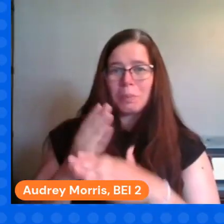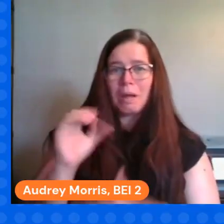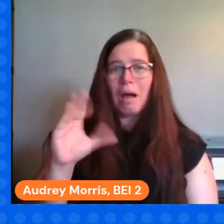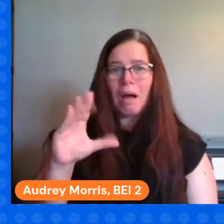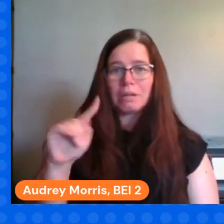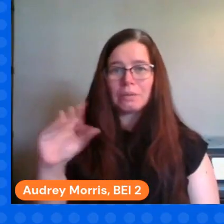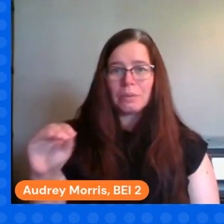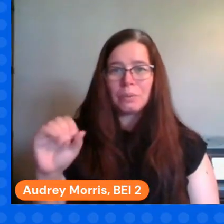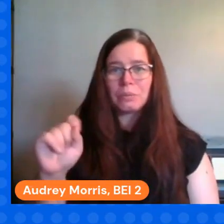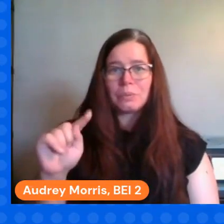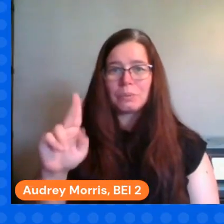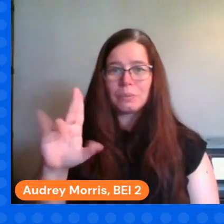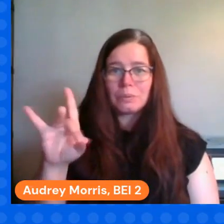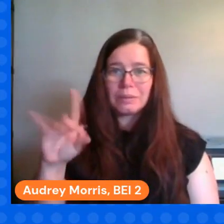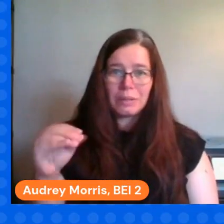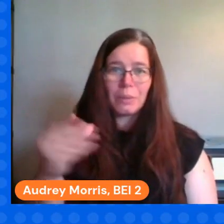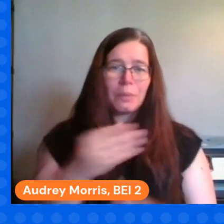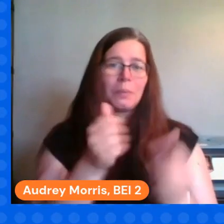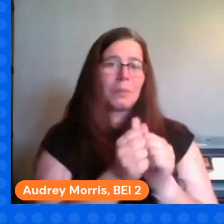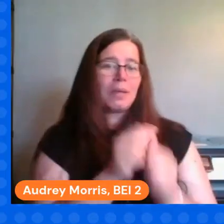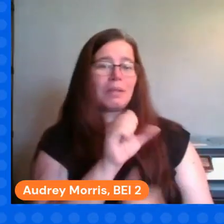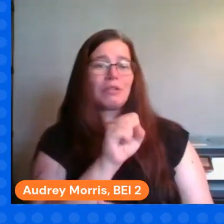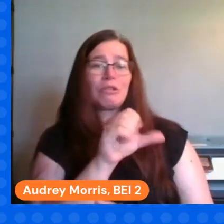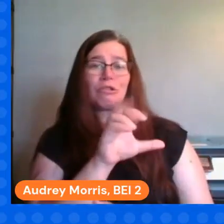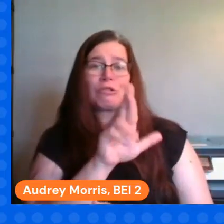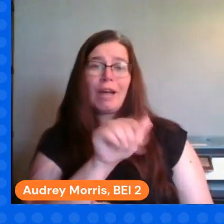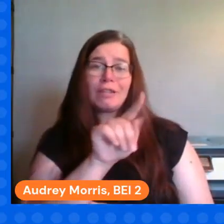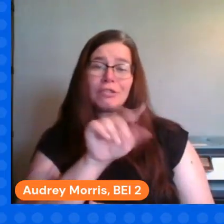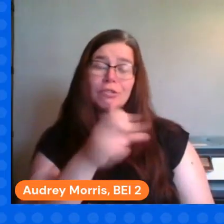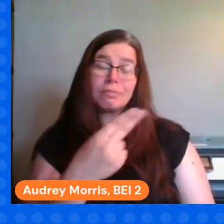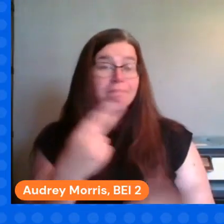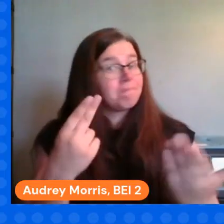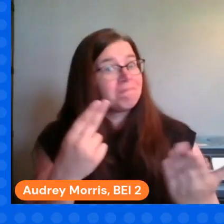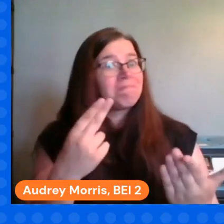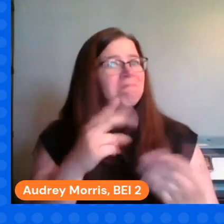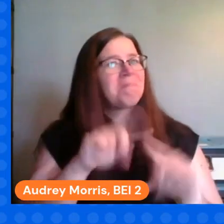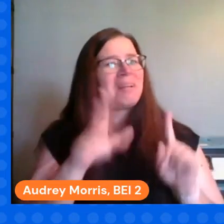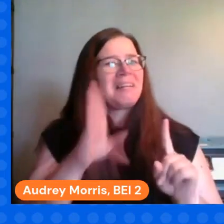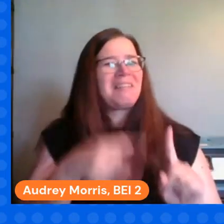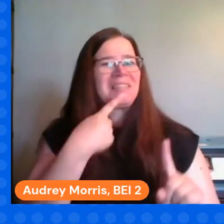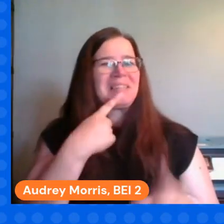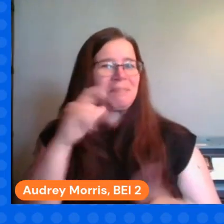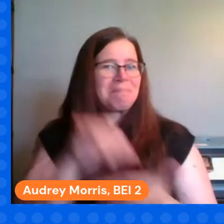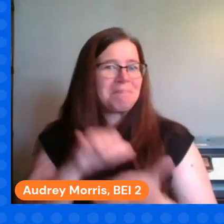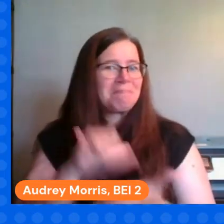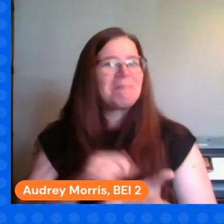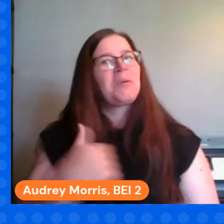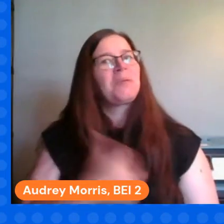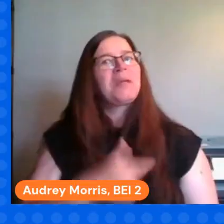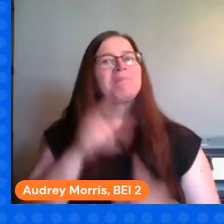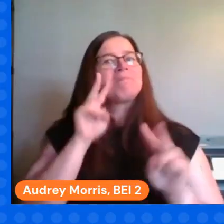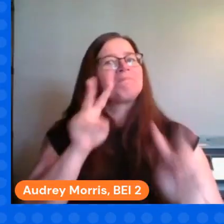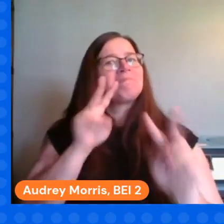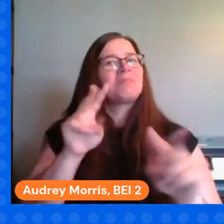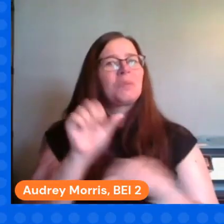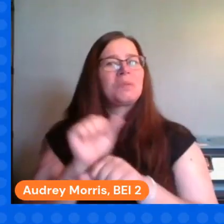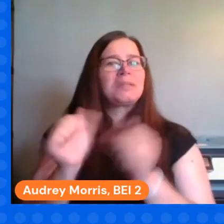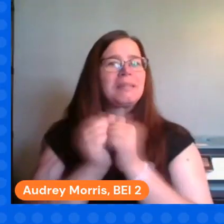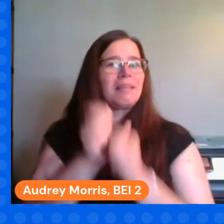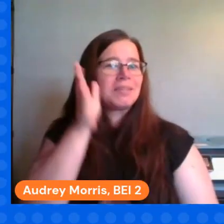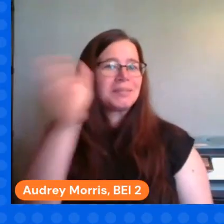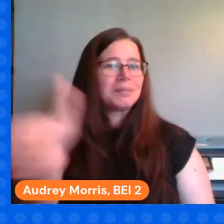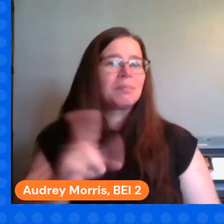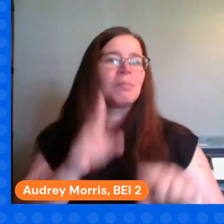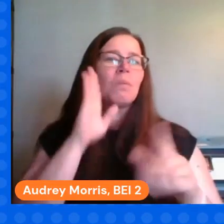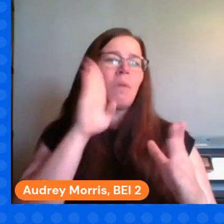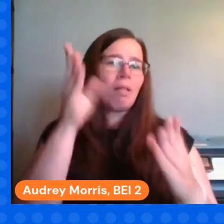never say never. It's a really compelling idea, and we love the idea of these projects working together someday. So I do think we'll think about that. So